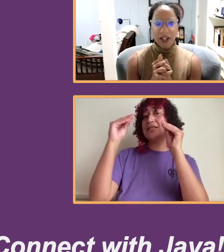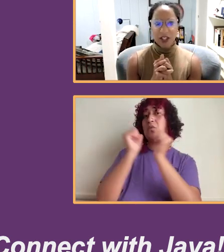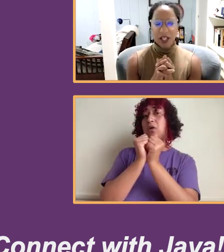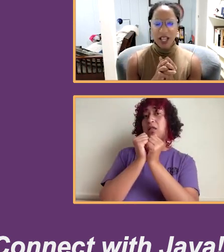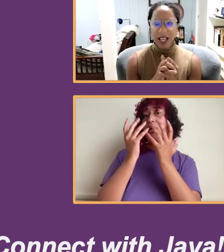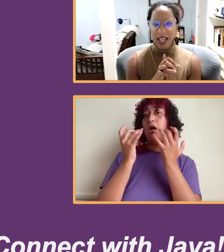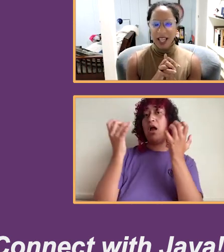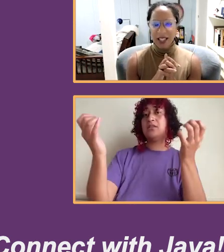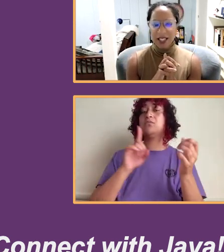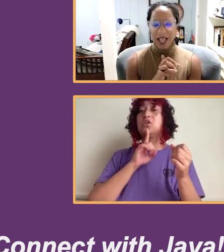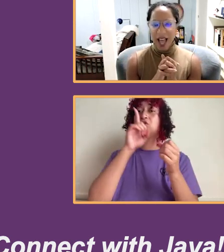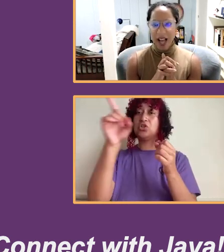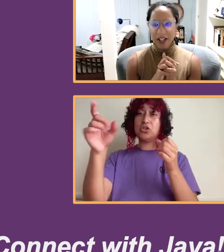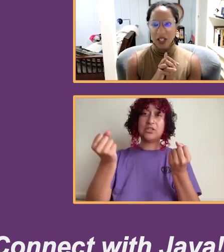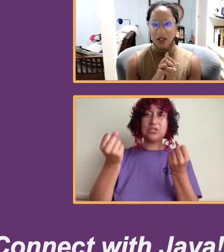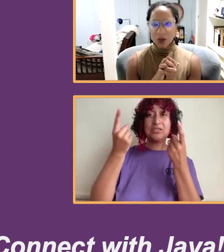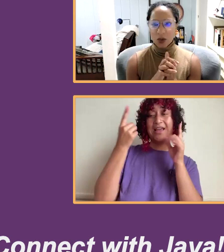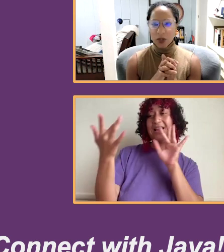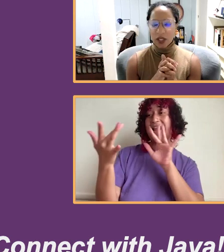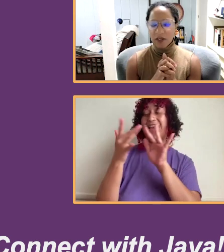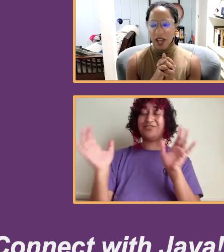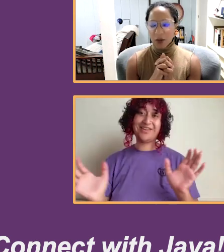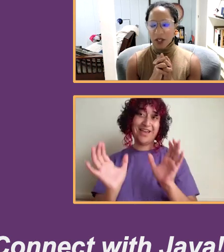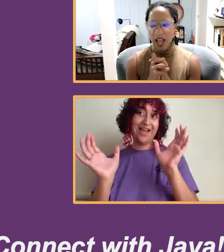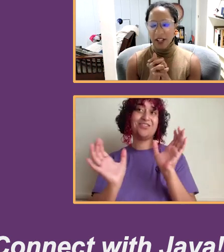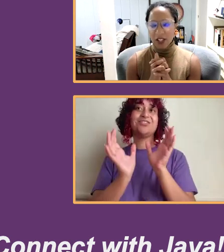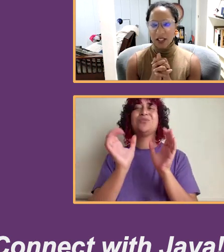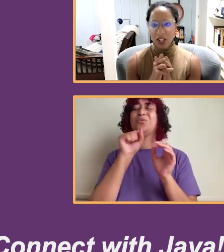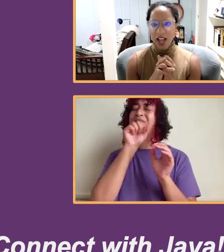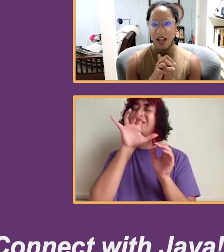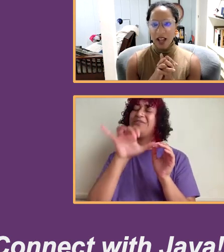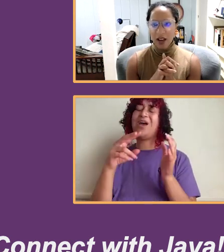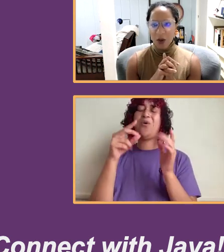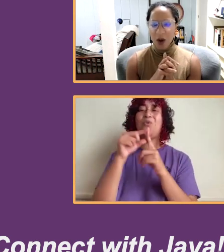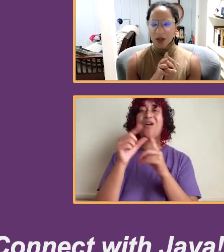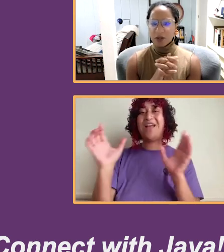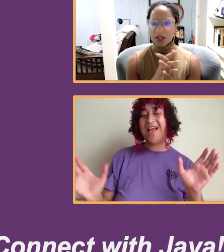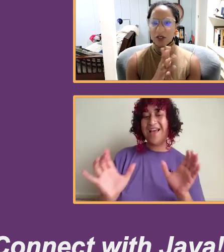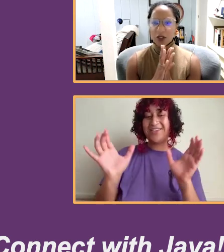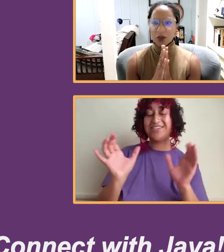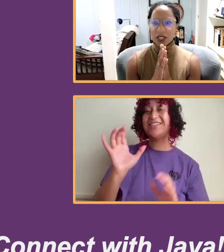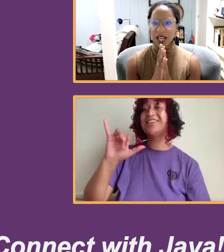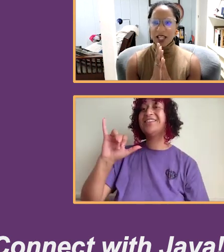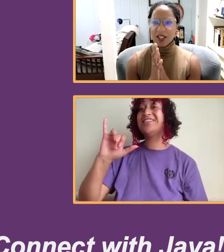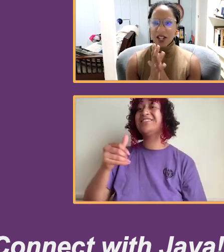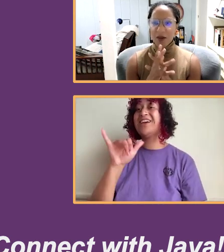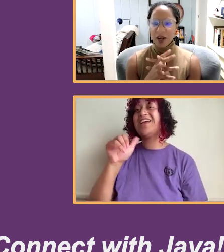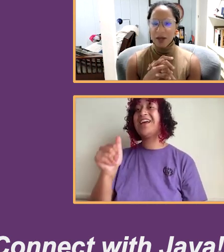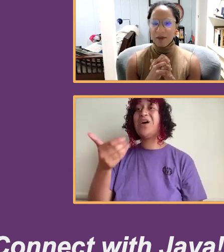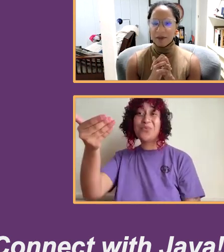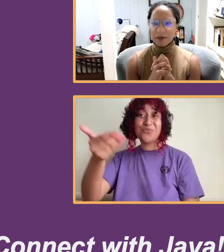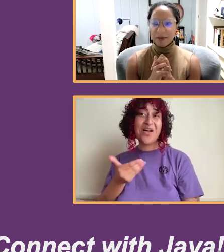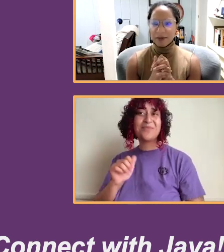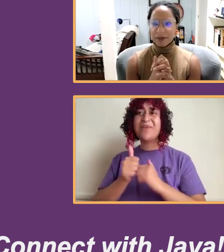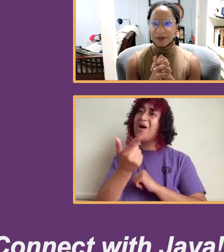comprehension, connection, and action. Oh, we love that word, action. Jaya, welcome to the virtual stage. How